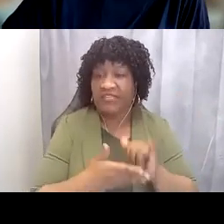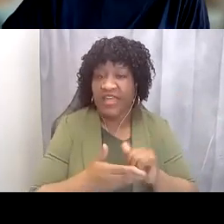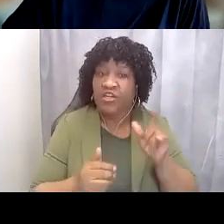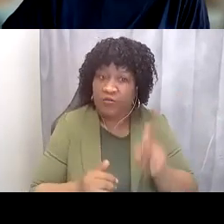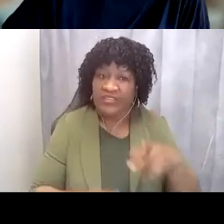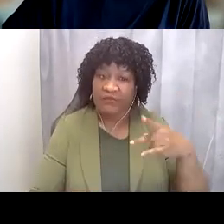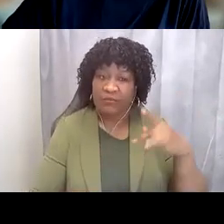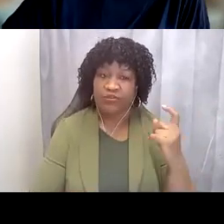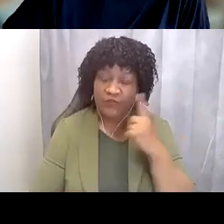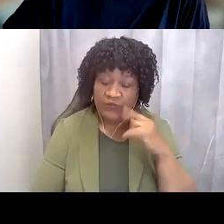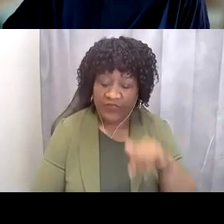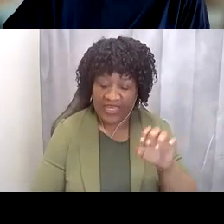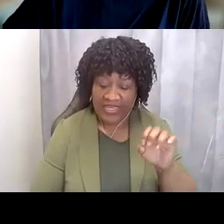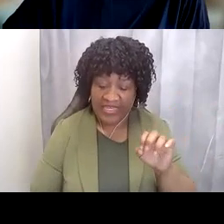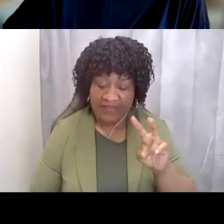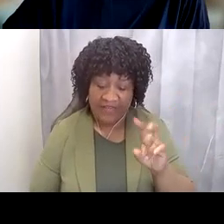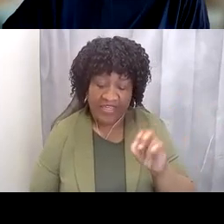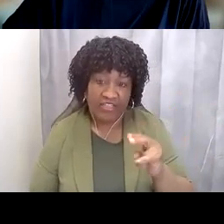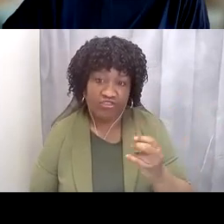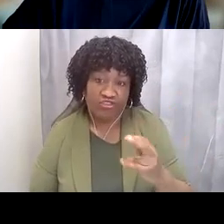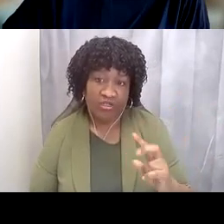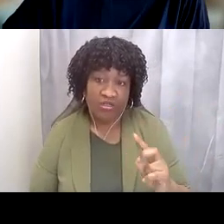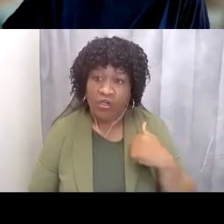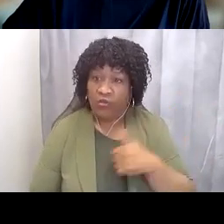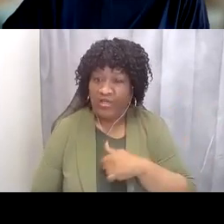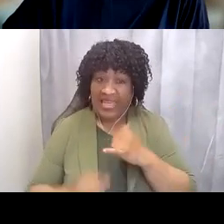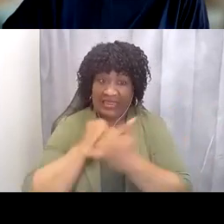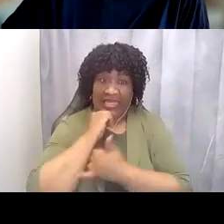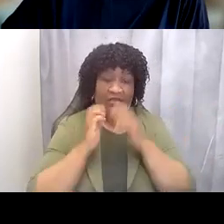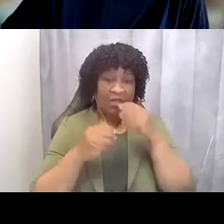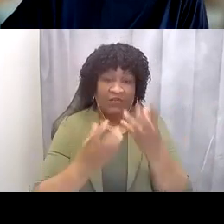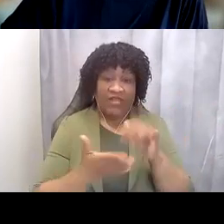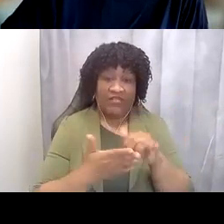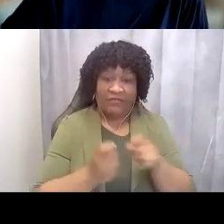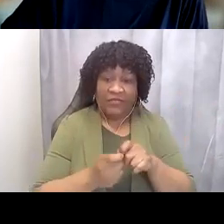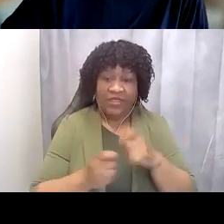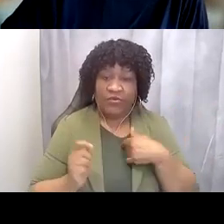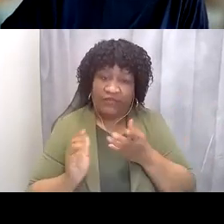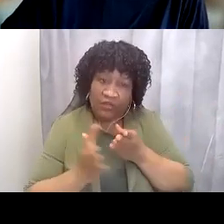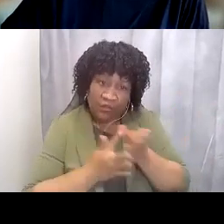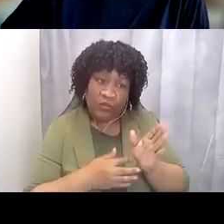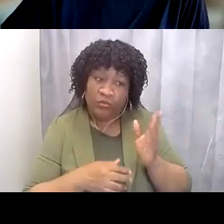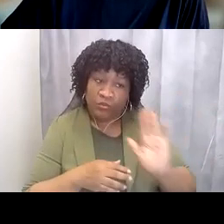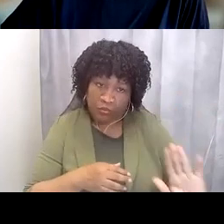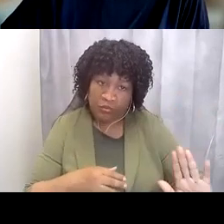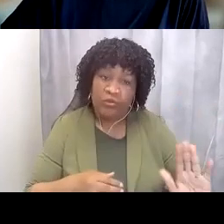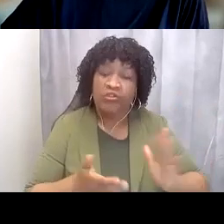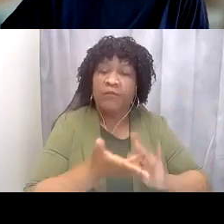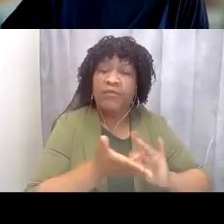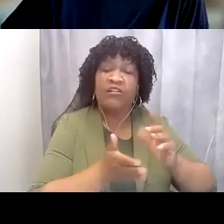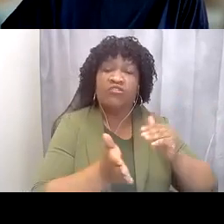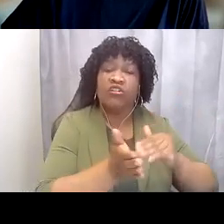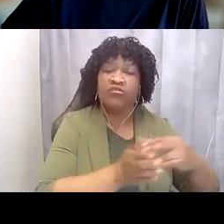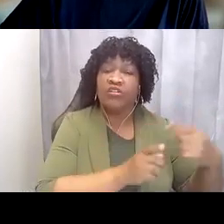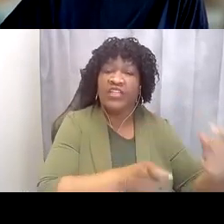prescription. It's not we at the county are not providing Evusheld. This is something that would come through a medical provider.